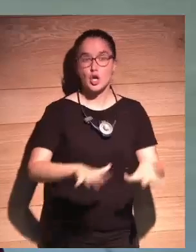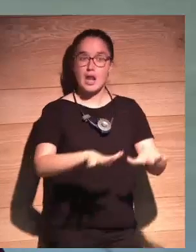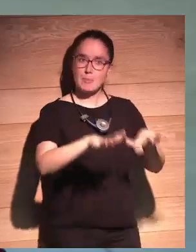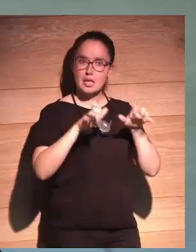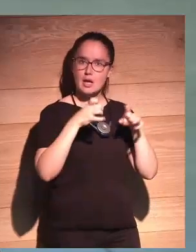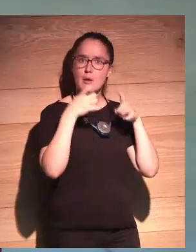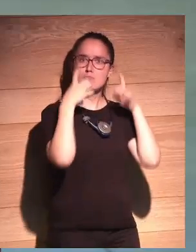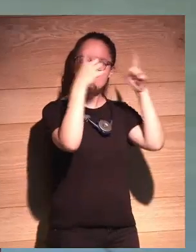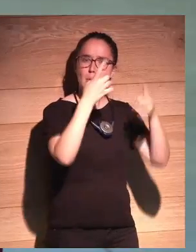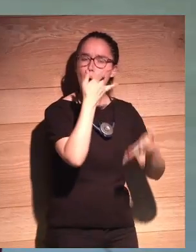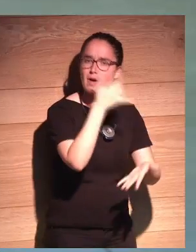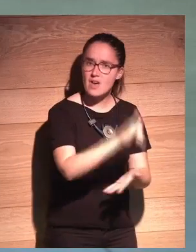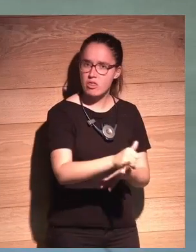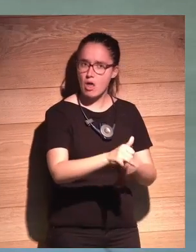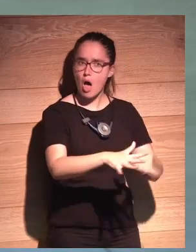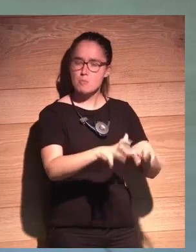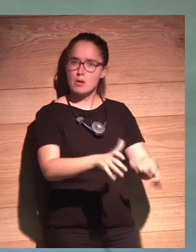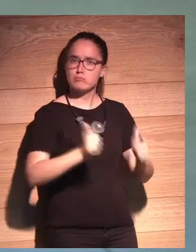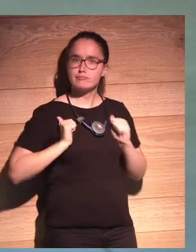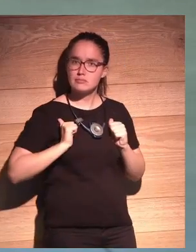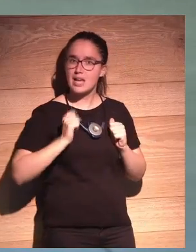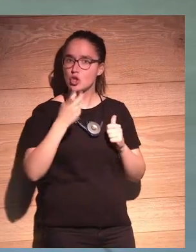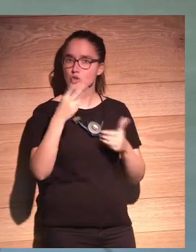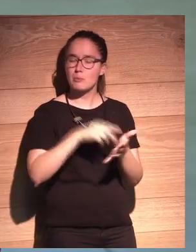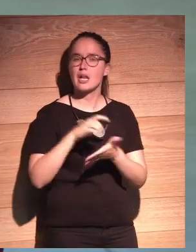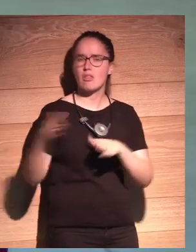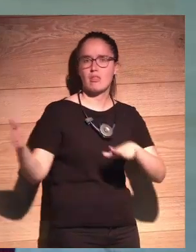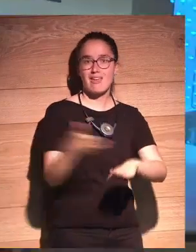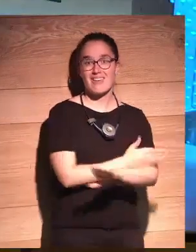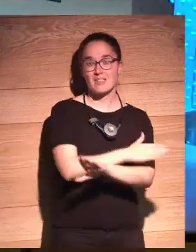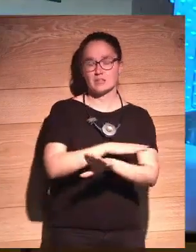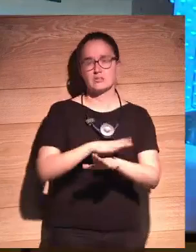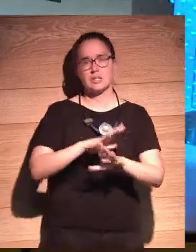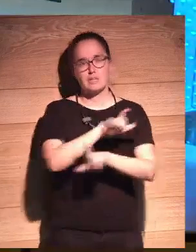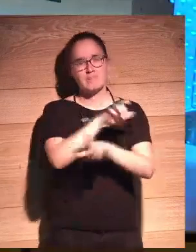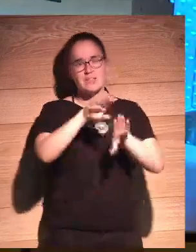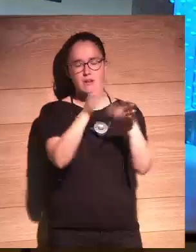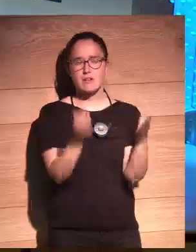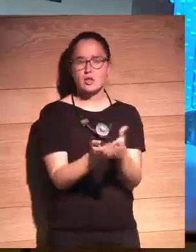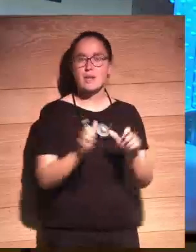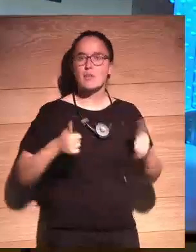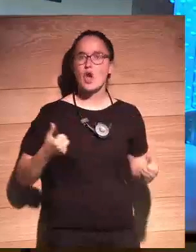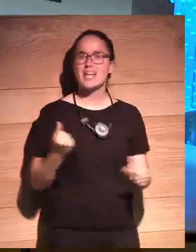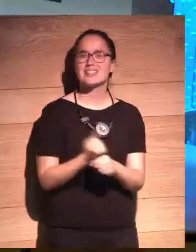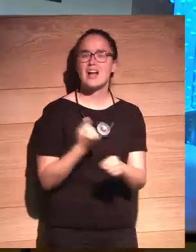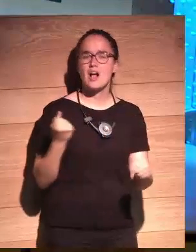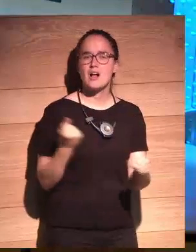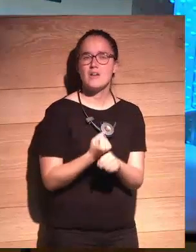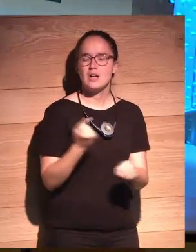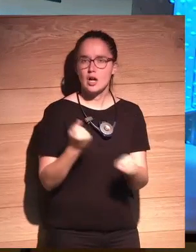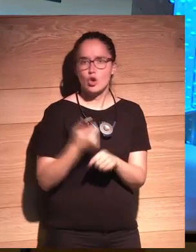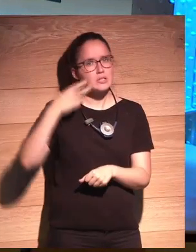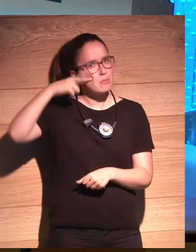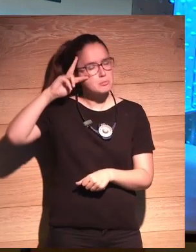to achieve those goals. That was a first attempt, and before 2015 the international community